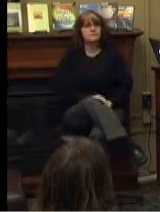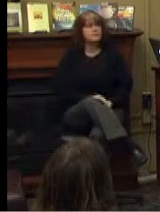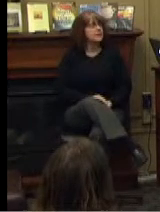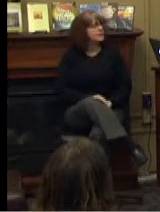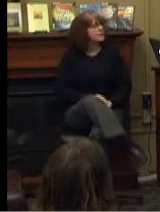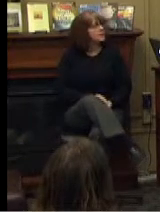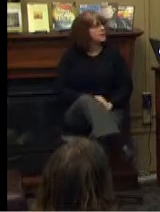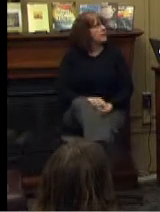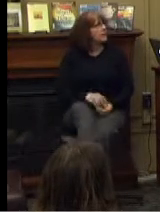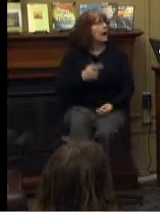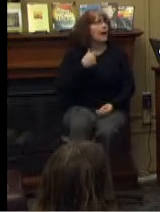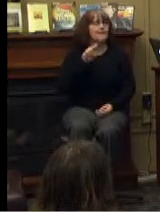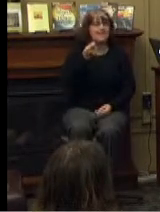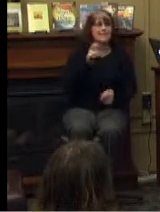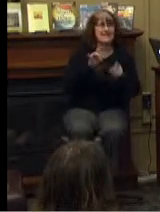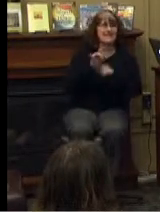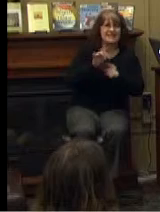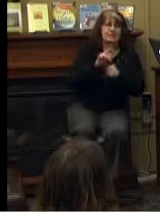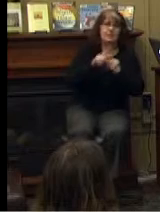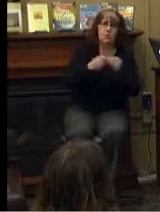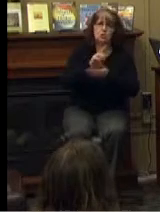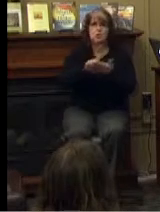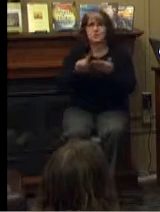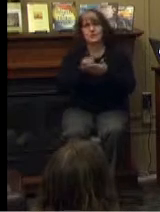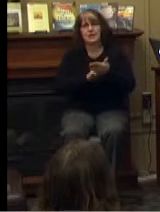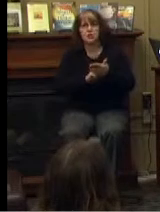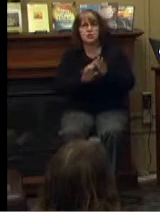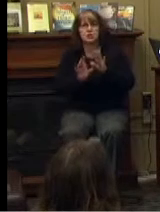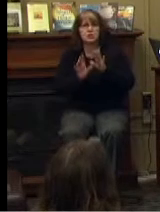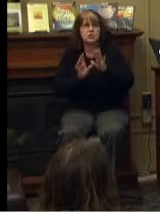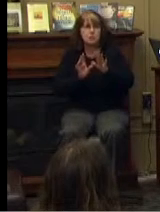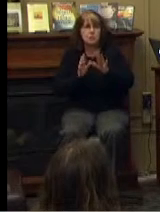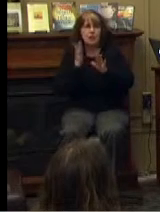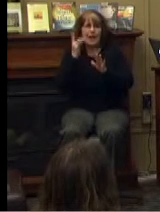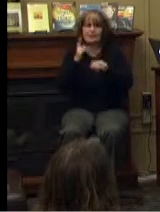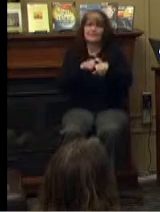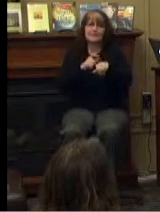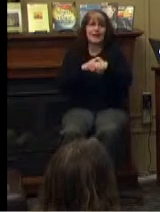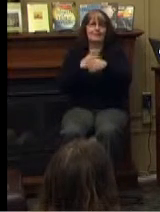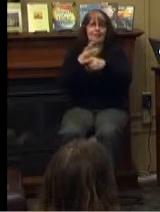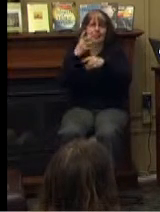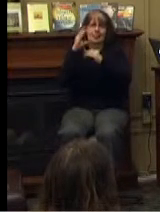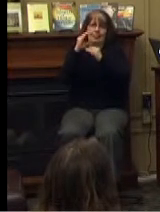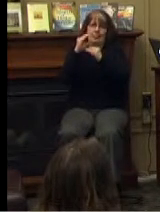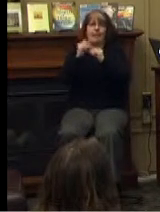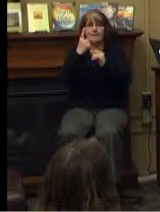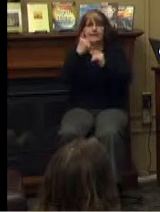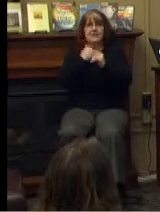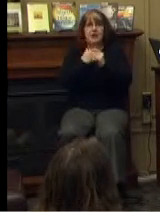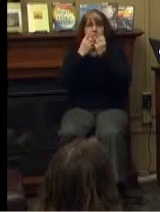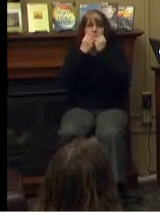So I'm going to skip some of the discrimination stuff simply for a lack of time, because I want to get to